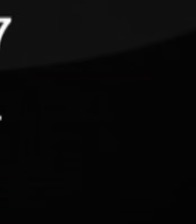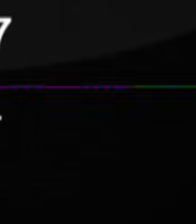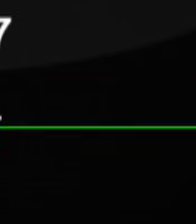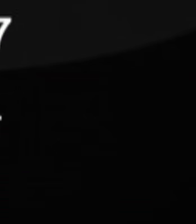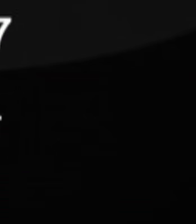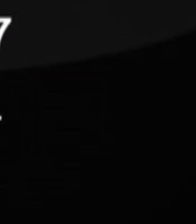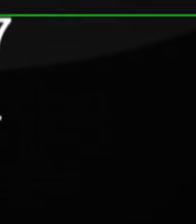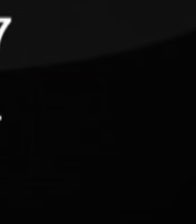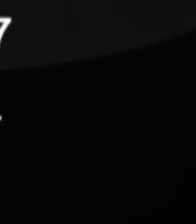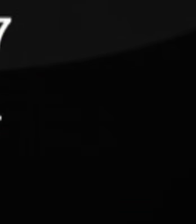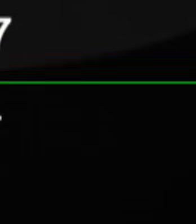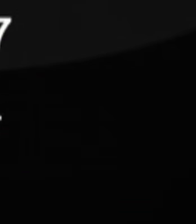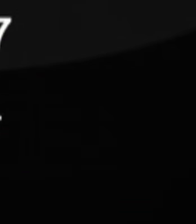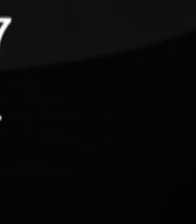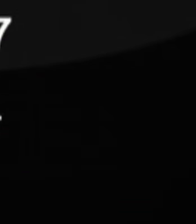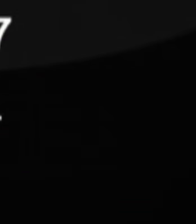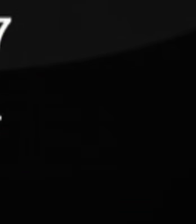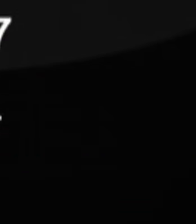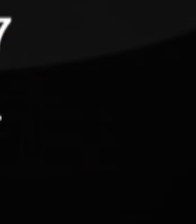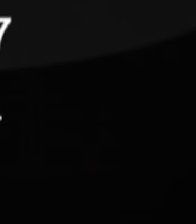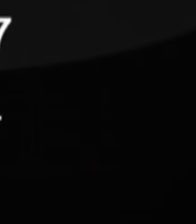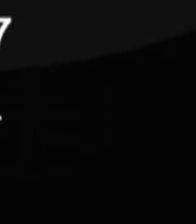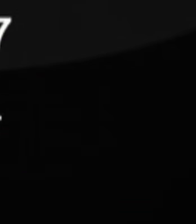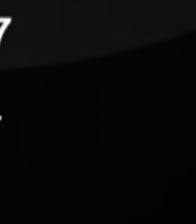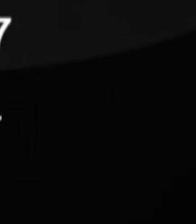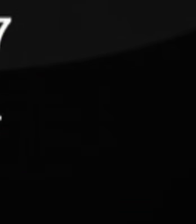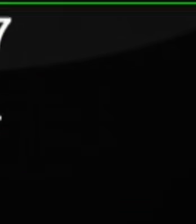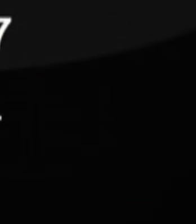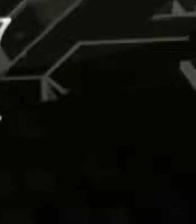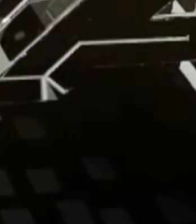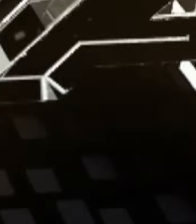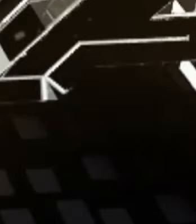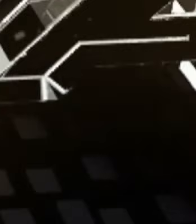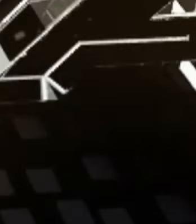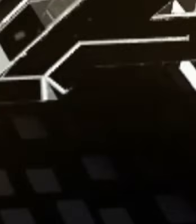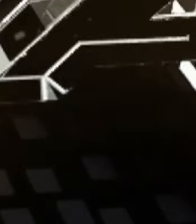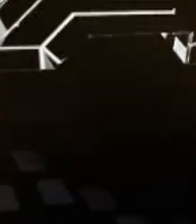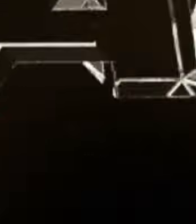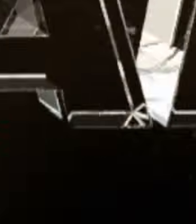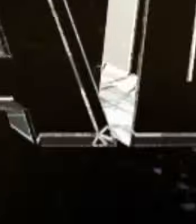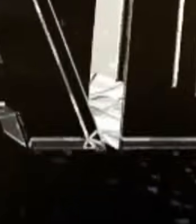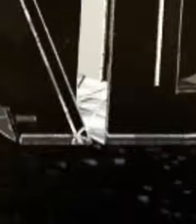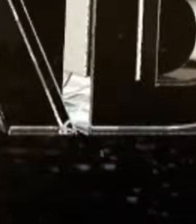Theko ya dirafša e matlafetše ntle fela le ya Gauta.